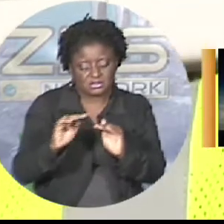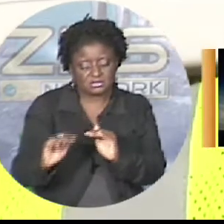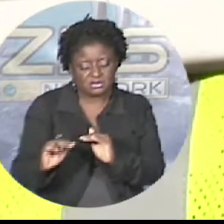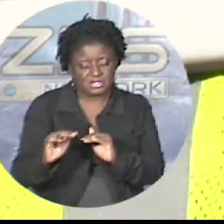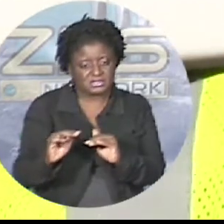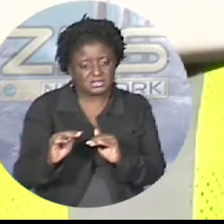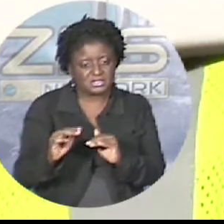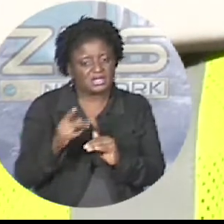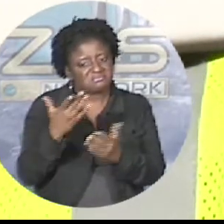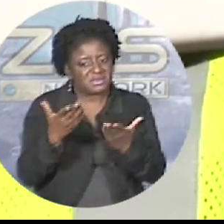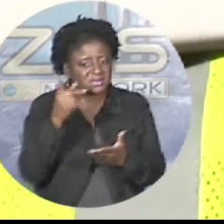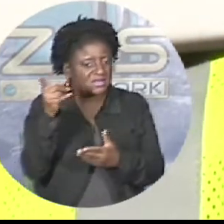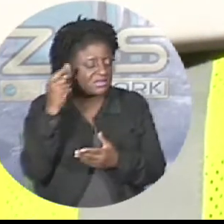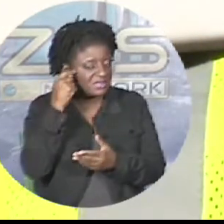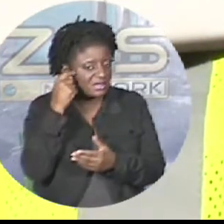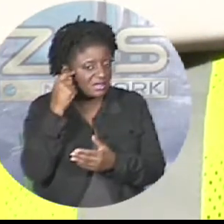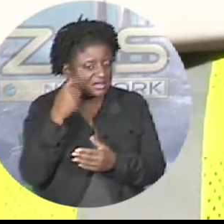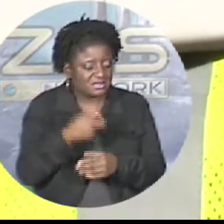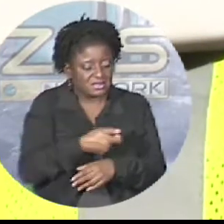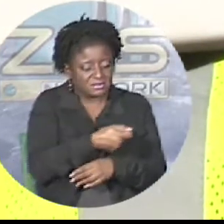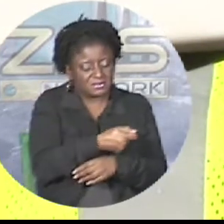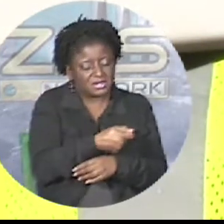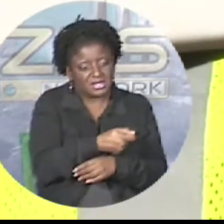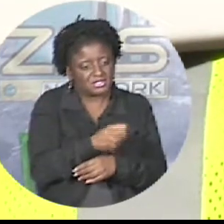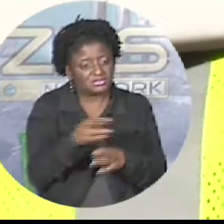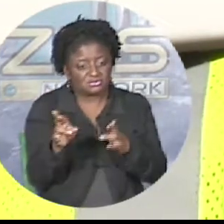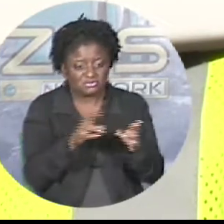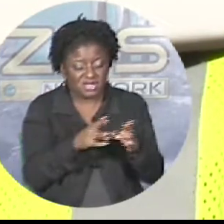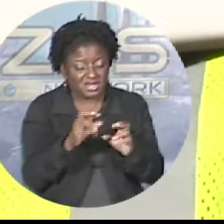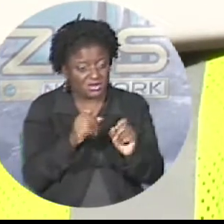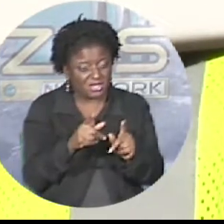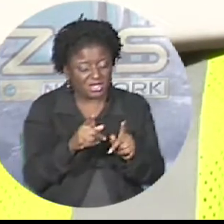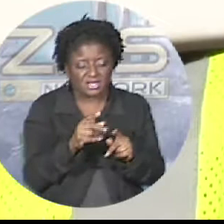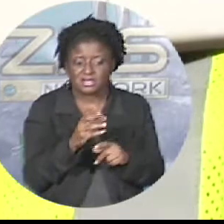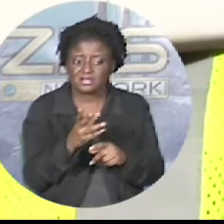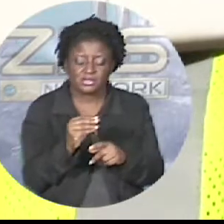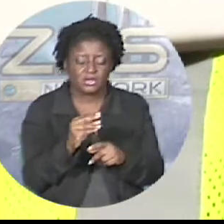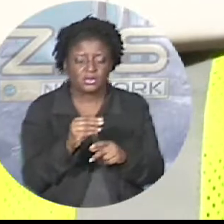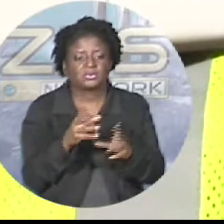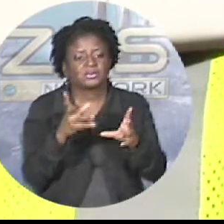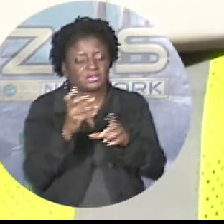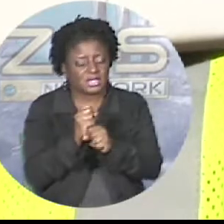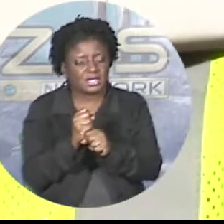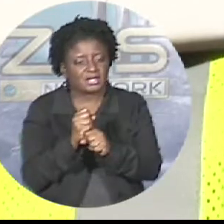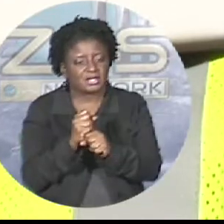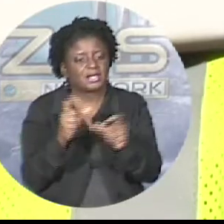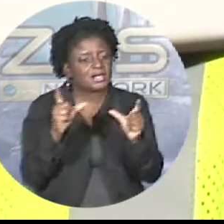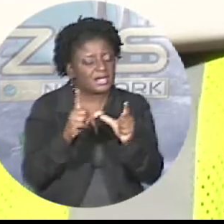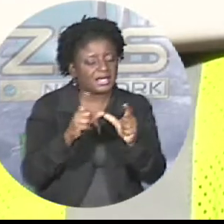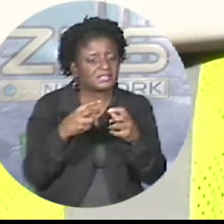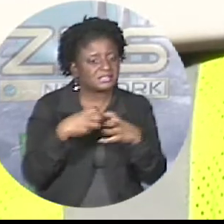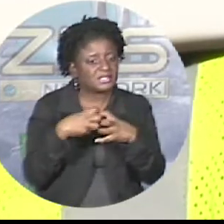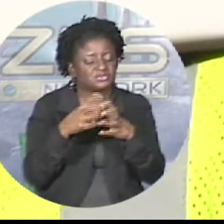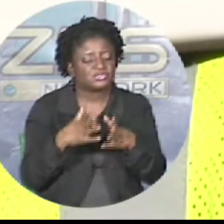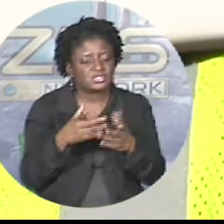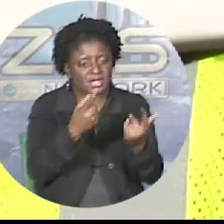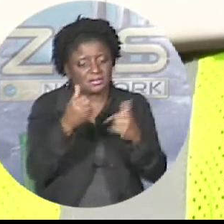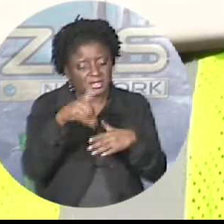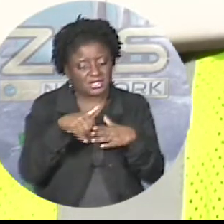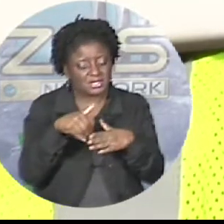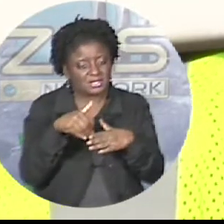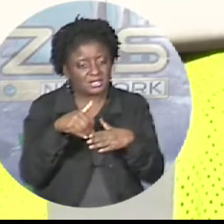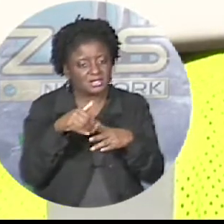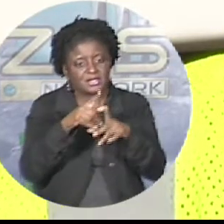are okay and ready to go, but they really want to engage a licensed electrician to come in, take a look, maybe make sure everything's okay.